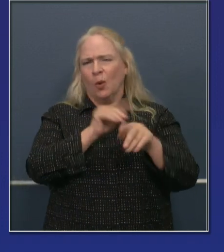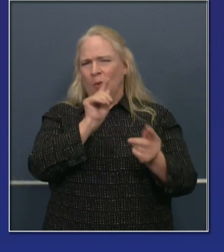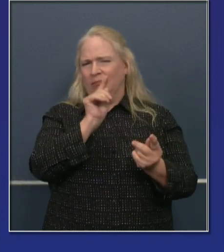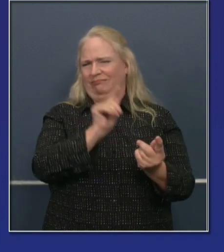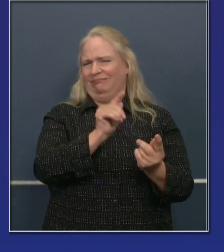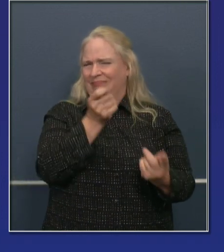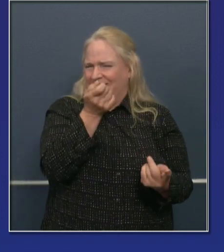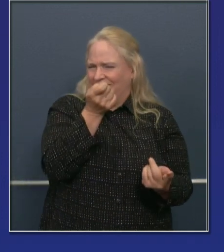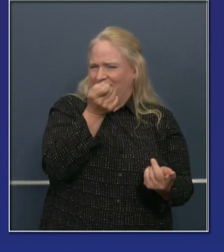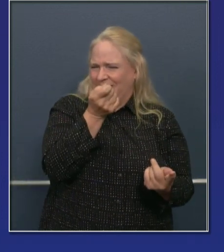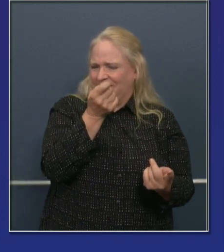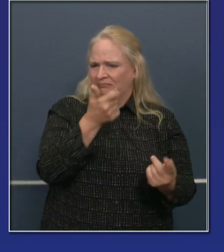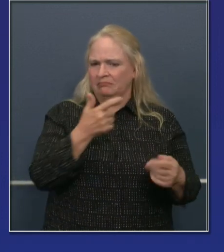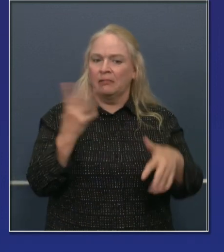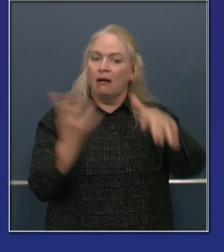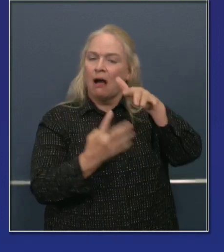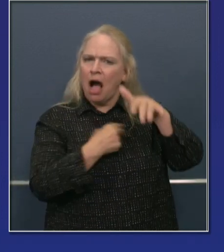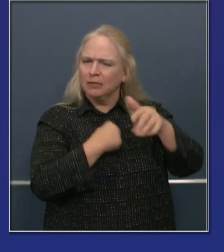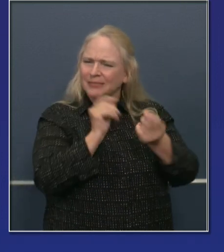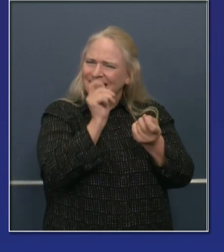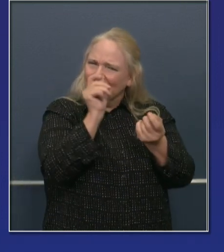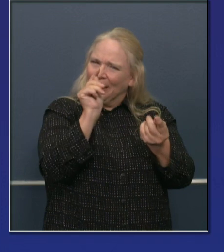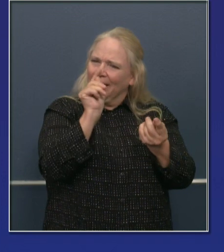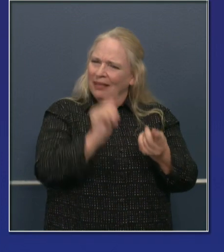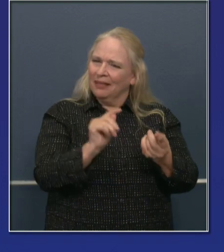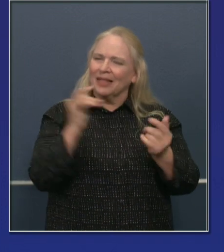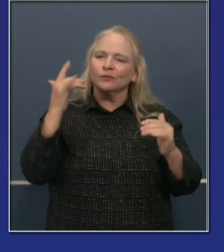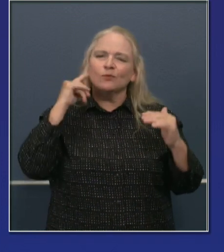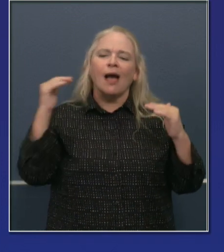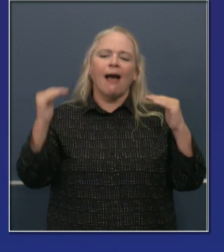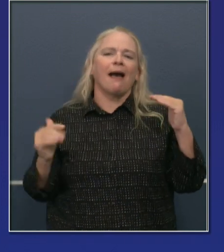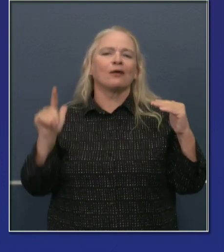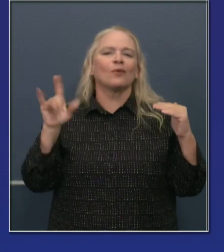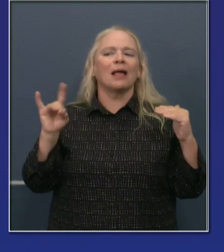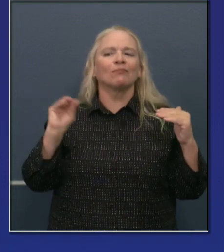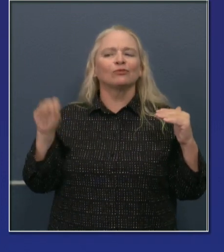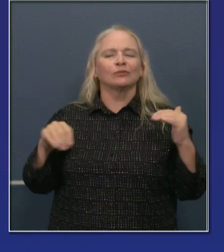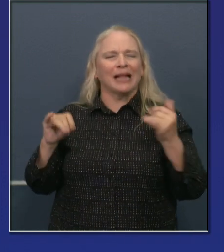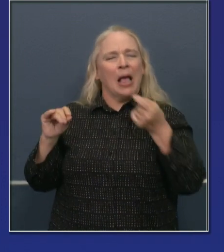28% 2-week period is represented in this